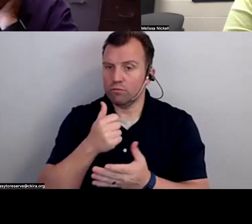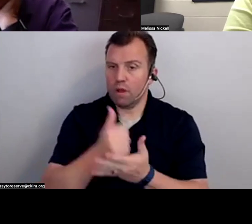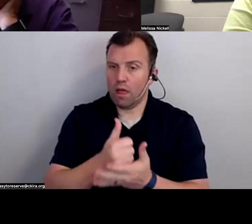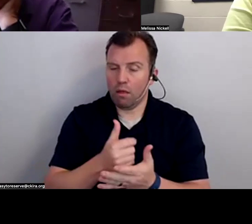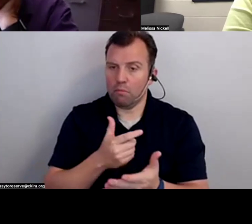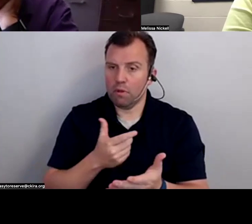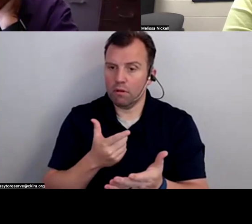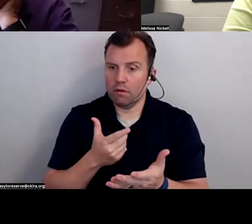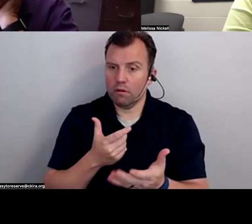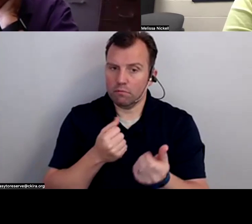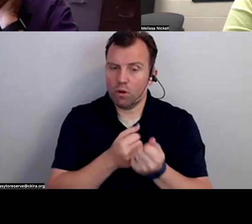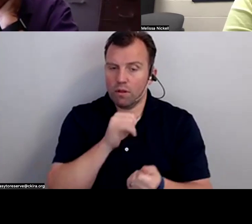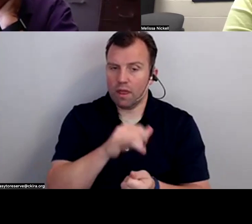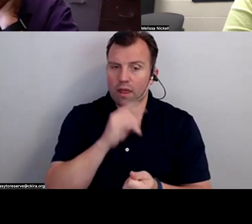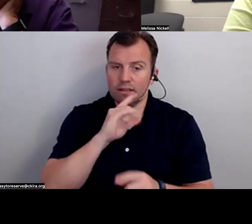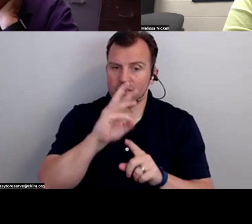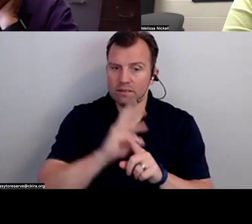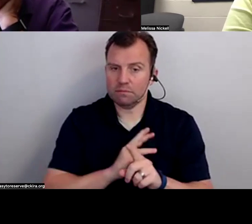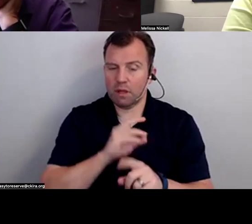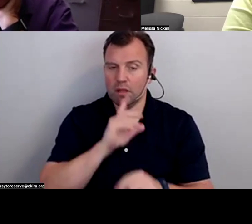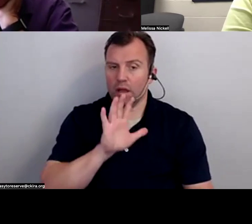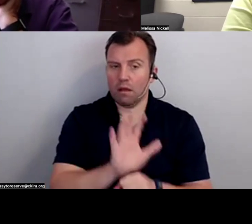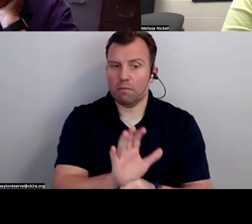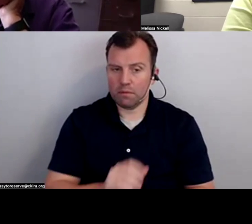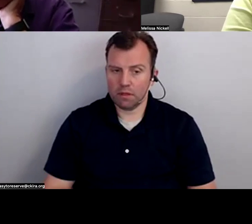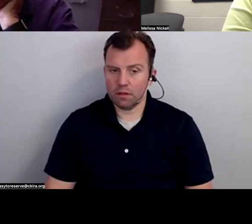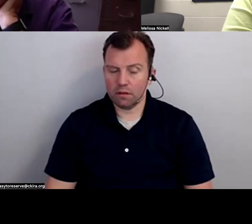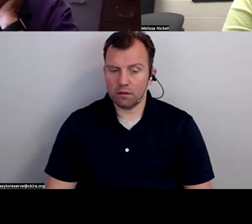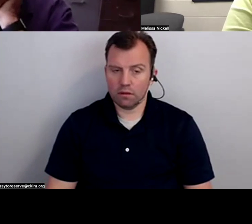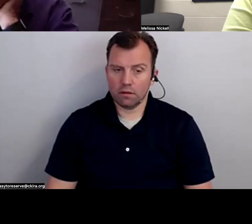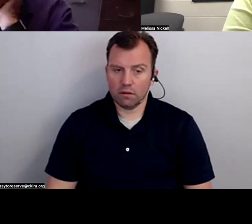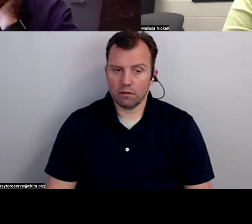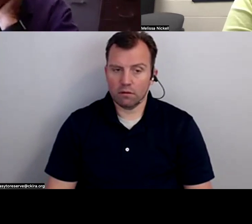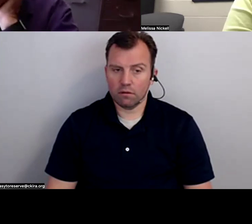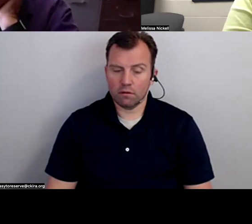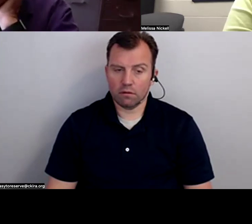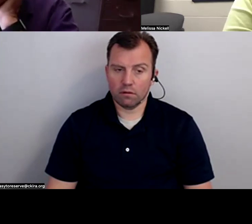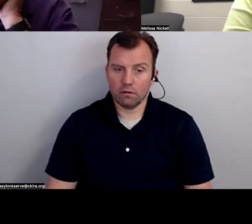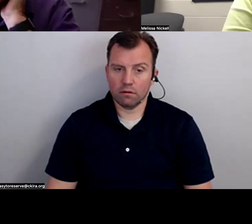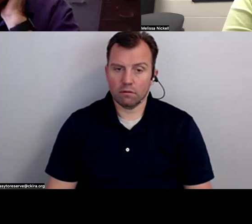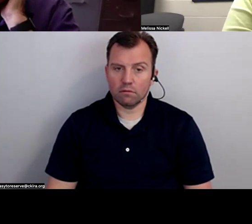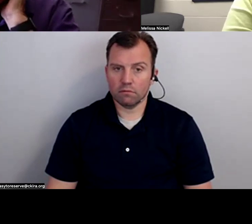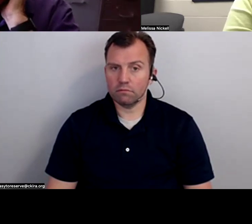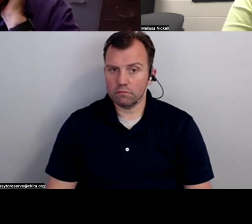50%, 6 months commitment. Okay, yeah.